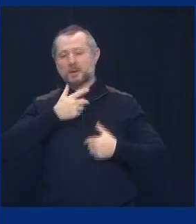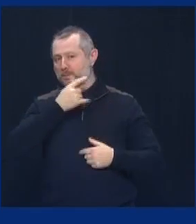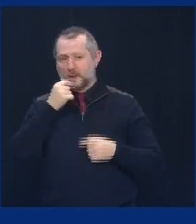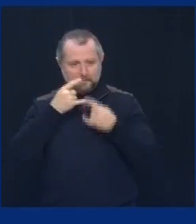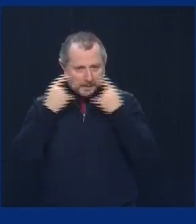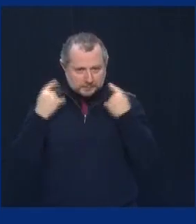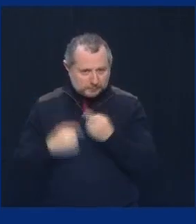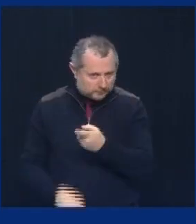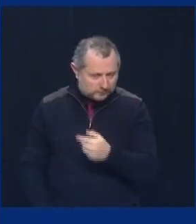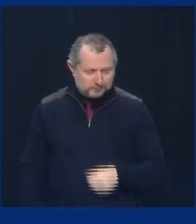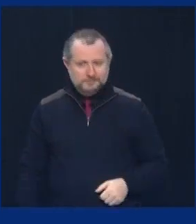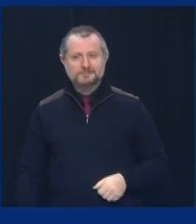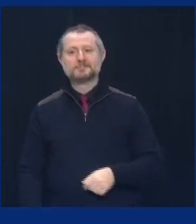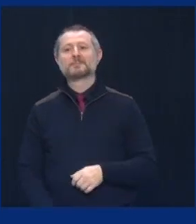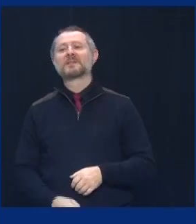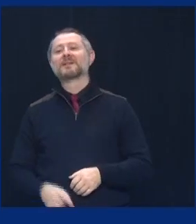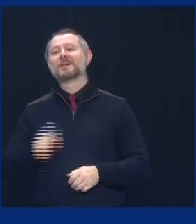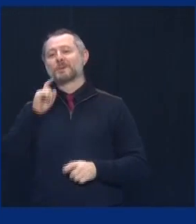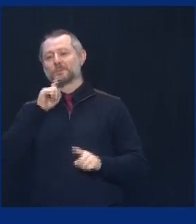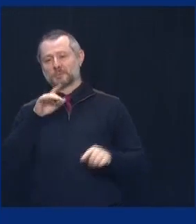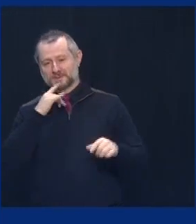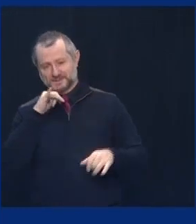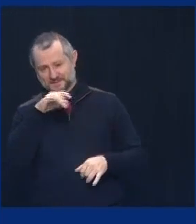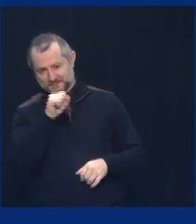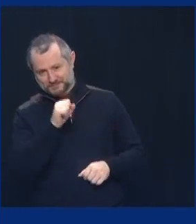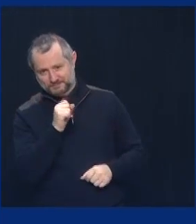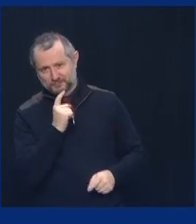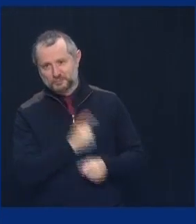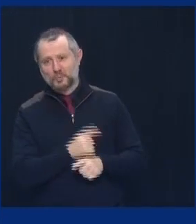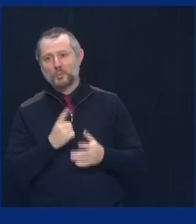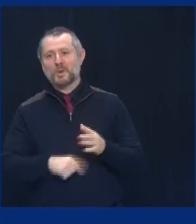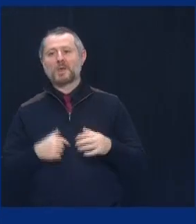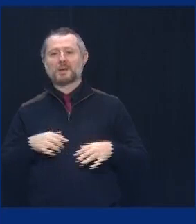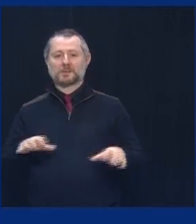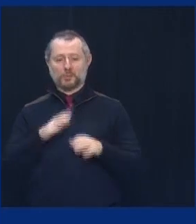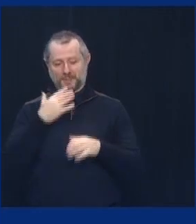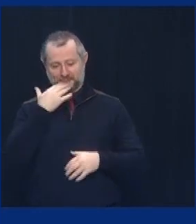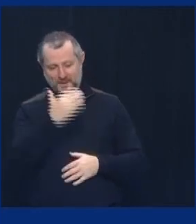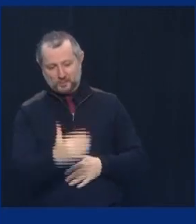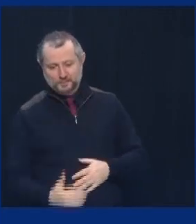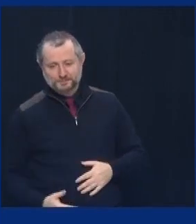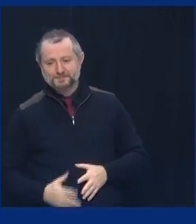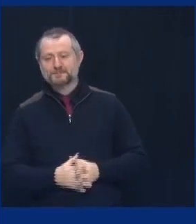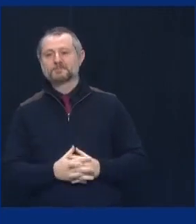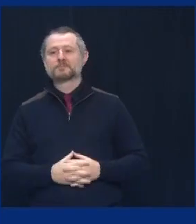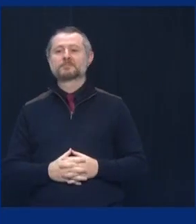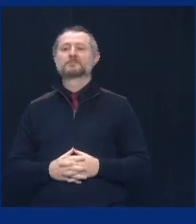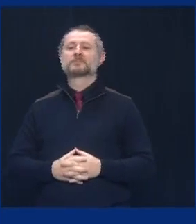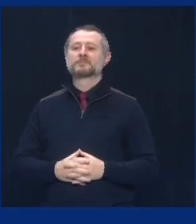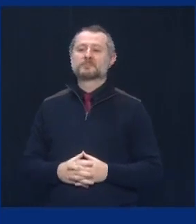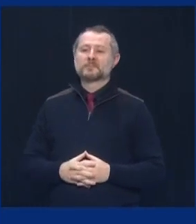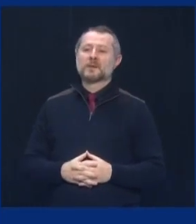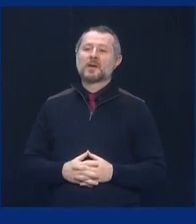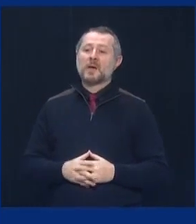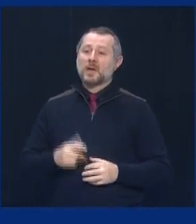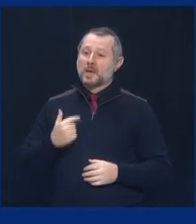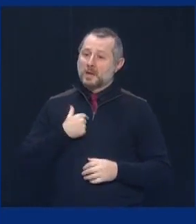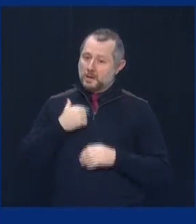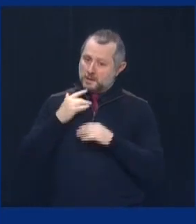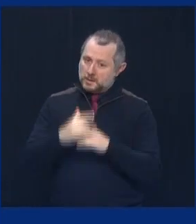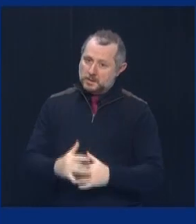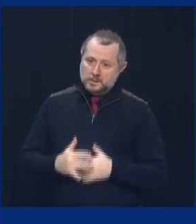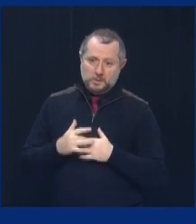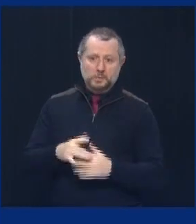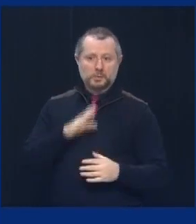question. Yes, indeed. That's just what I've done. Thank you. Not to belabor the point on indoor